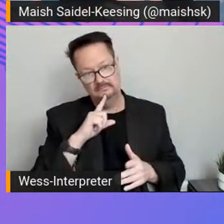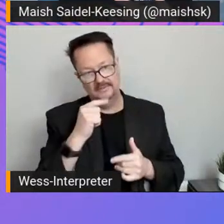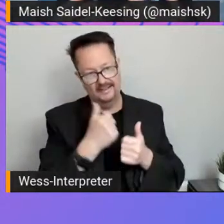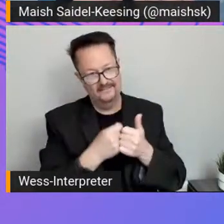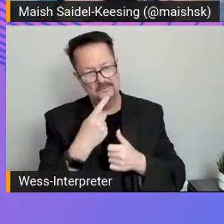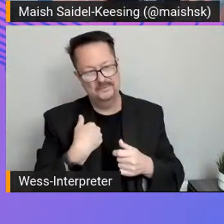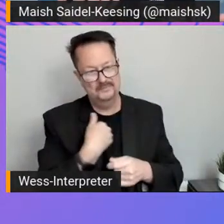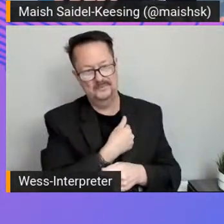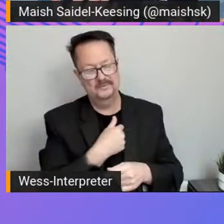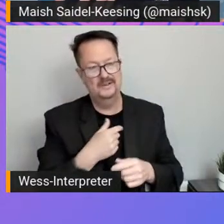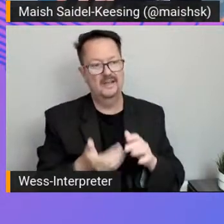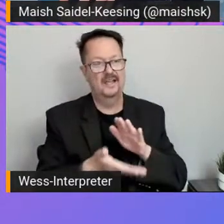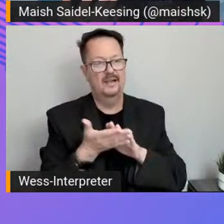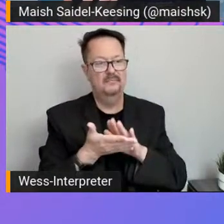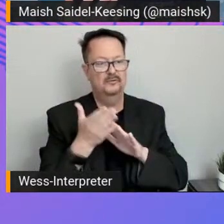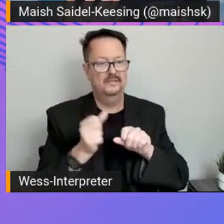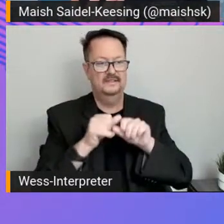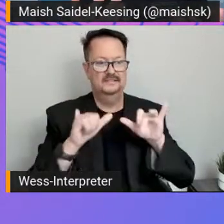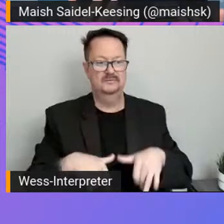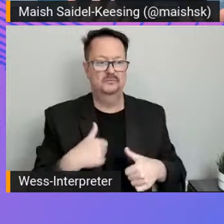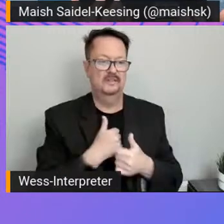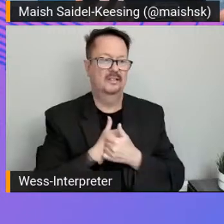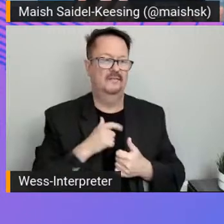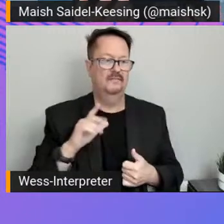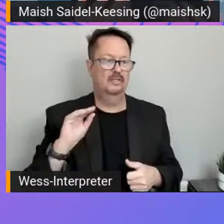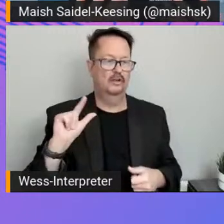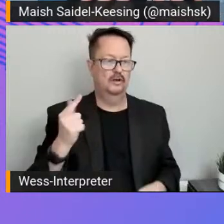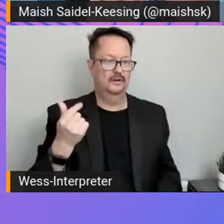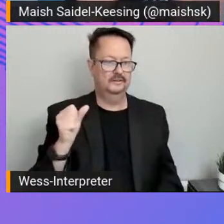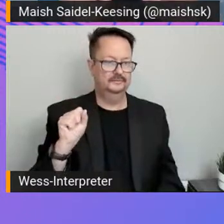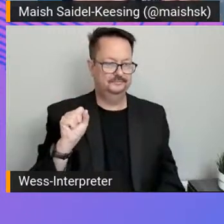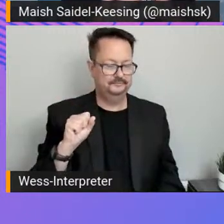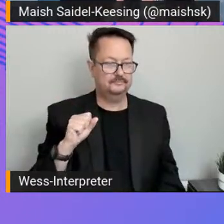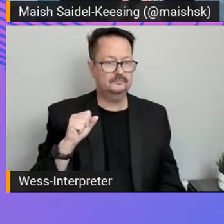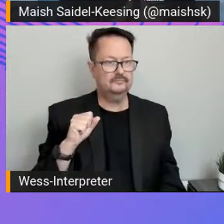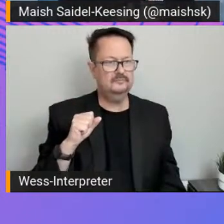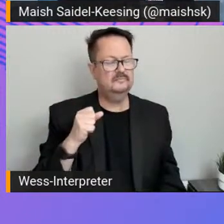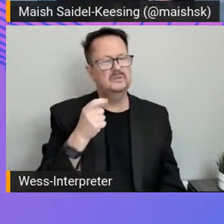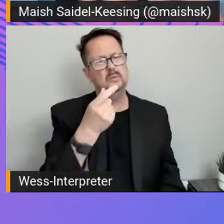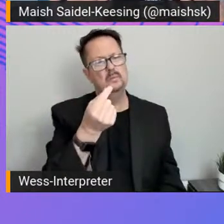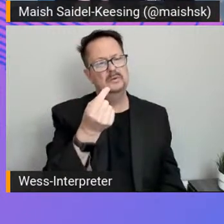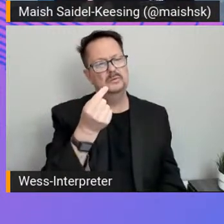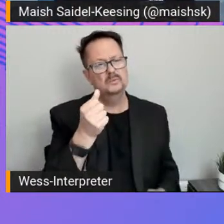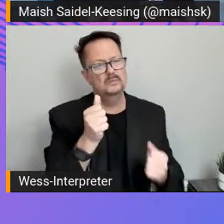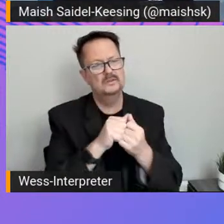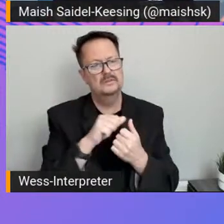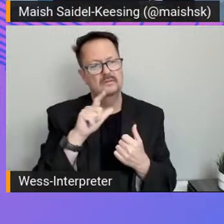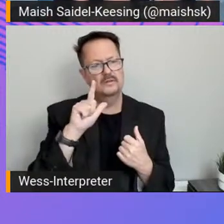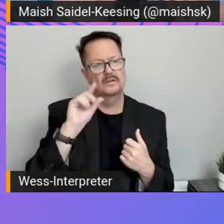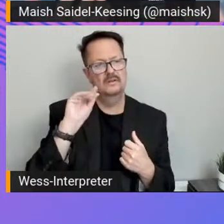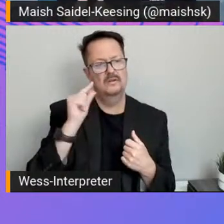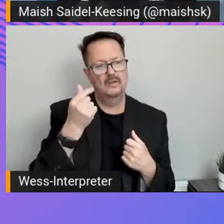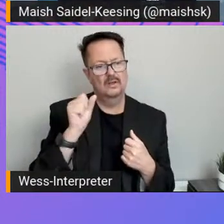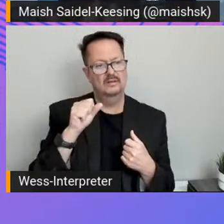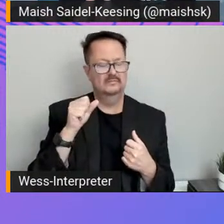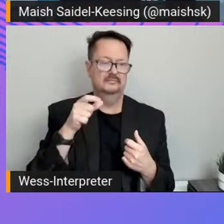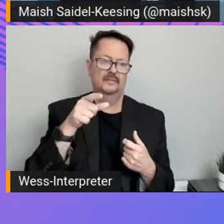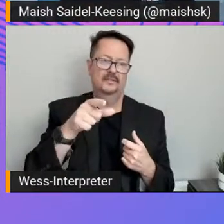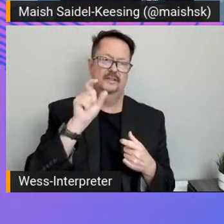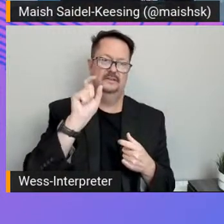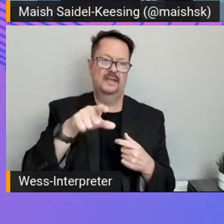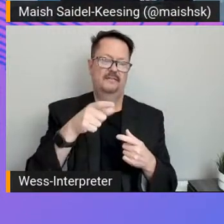operate the systems in the end, love logs. So what are you doing with the logs? I mean, of course, these logs have to be emitted from